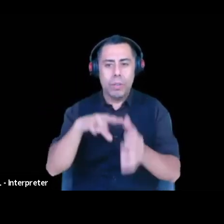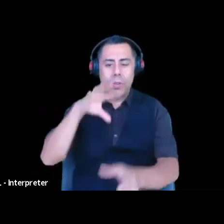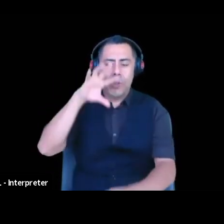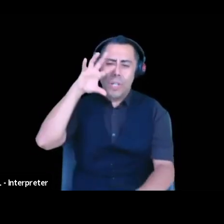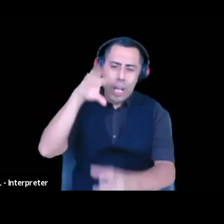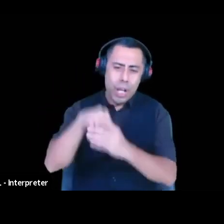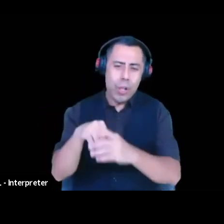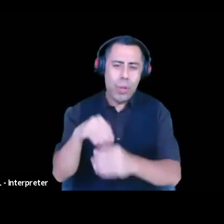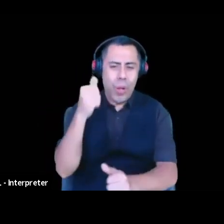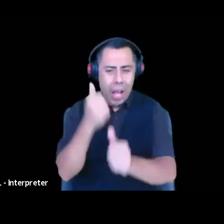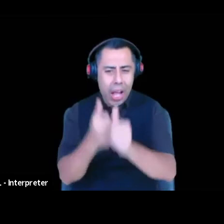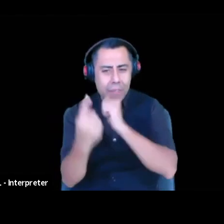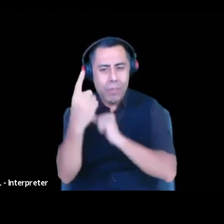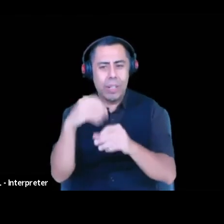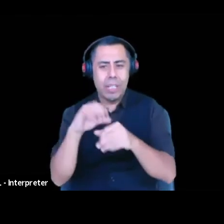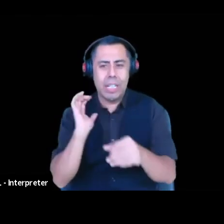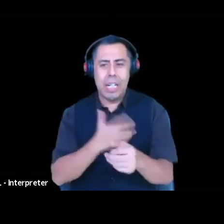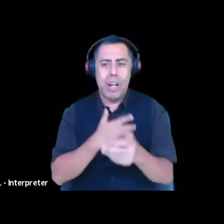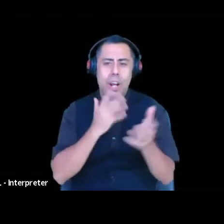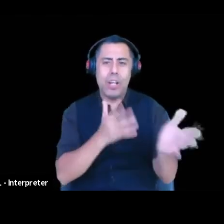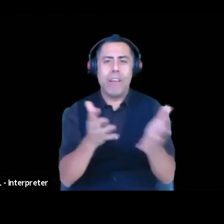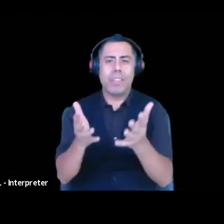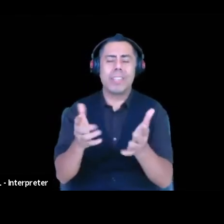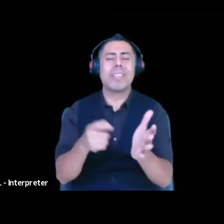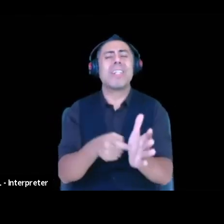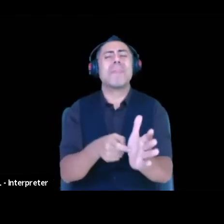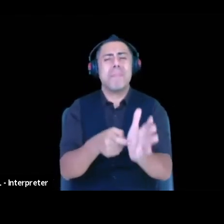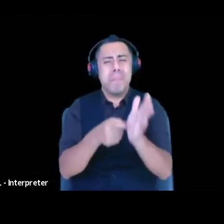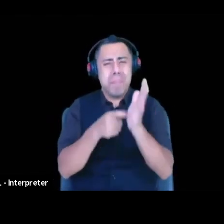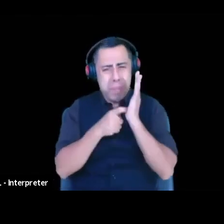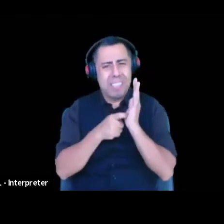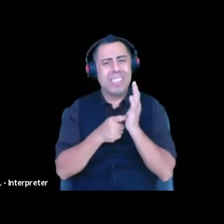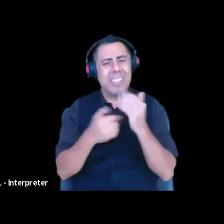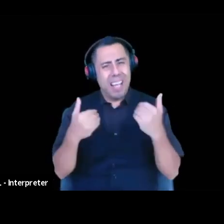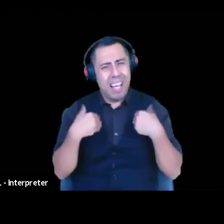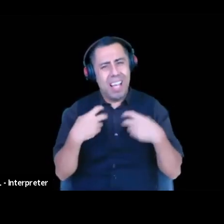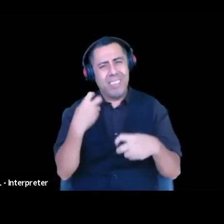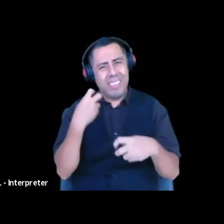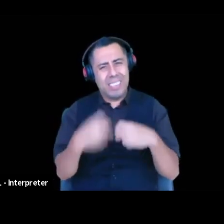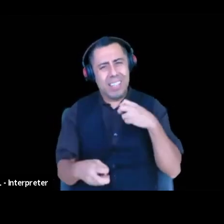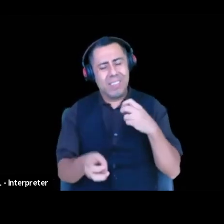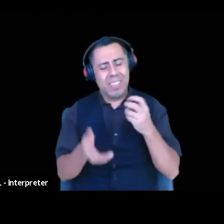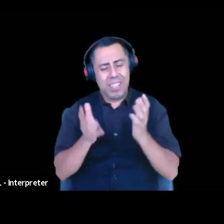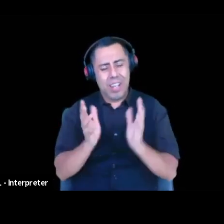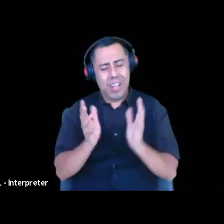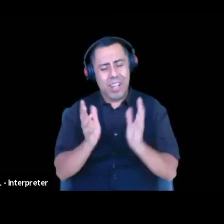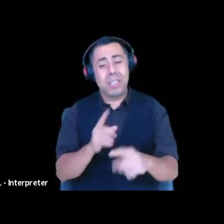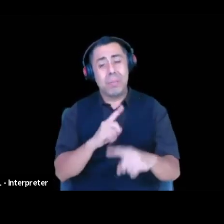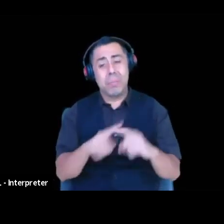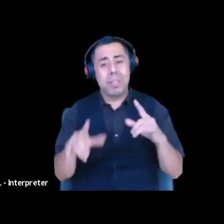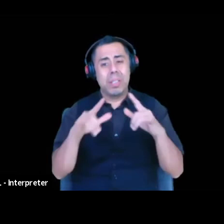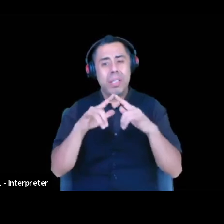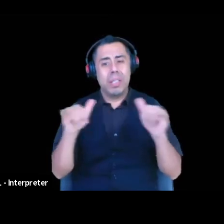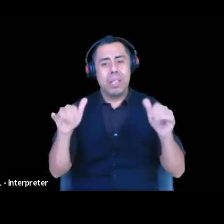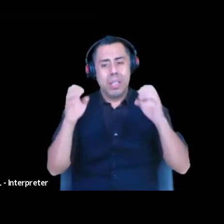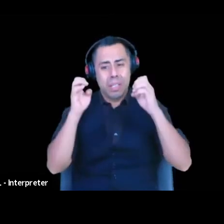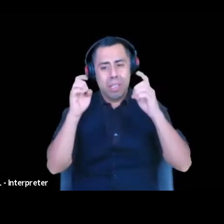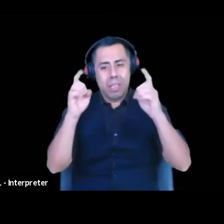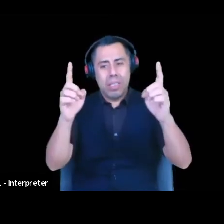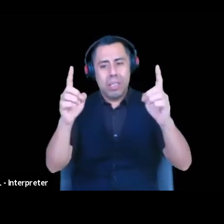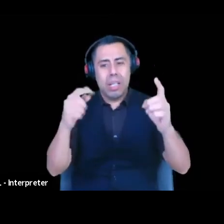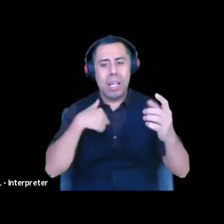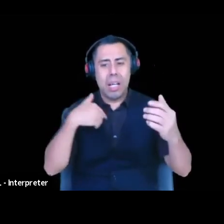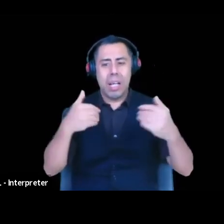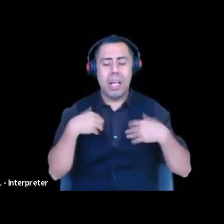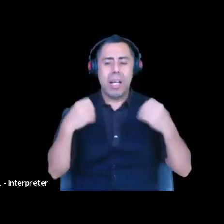able to have, these difficult conversations, but also understand it's about educating. I have a lot of friends around the world. I just recently